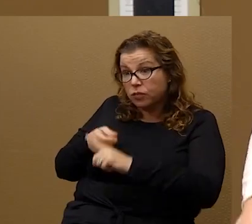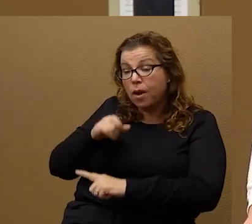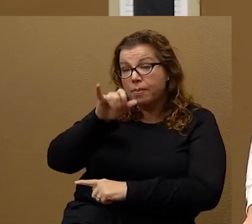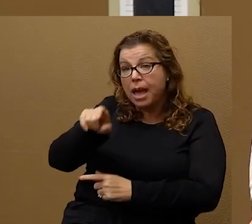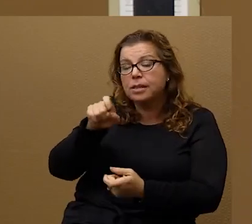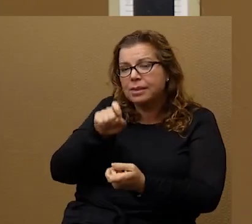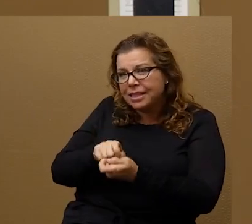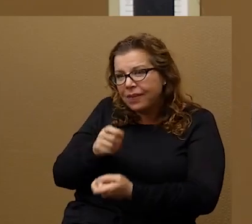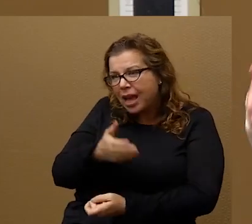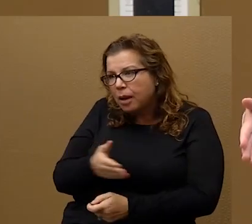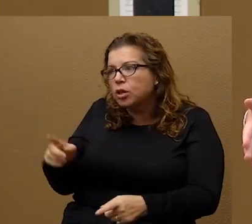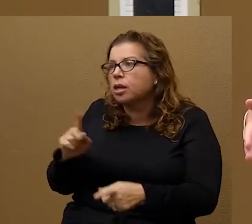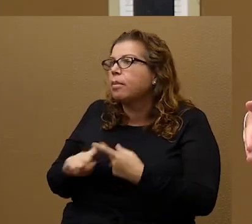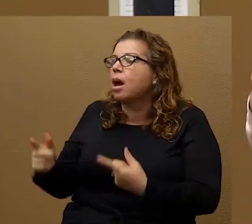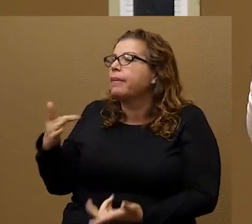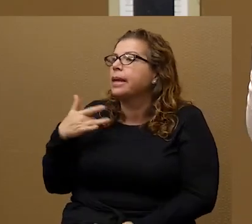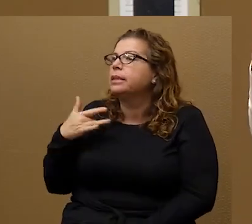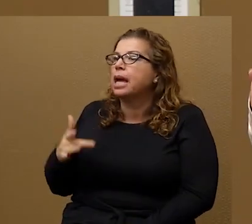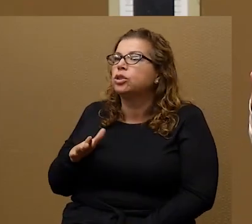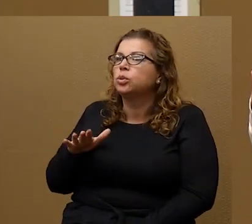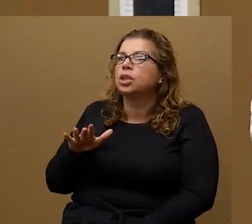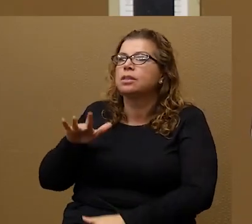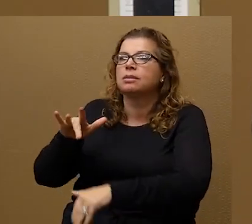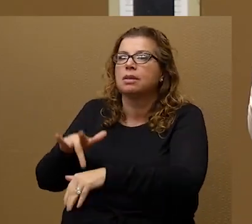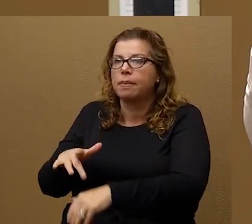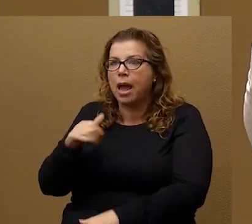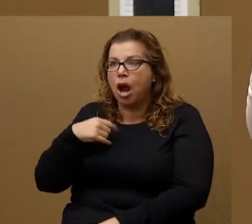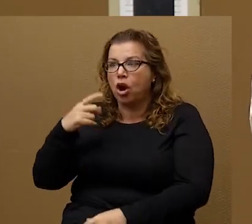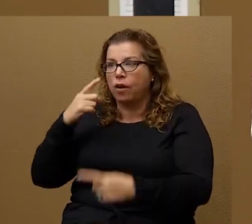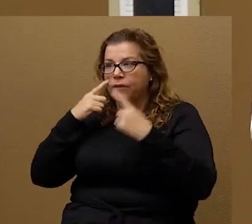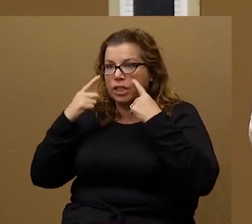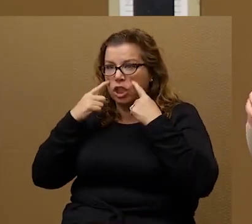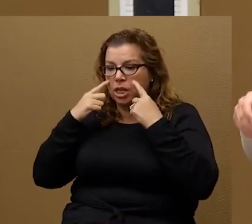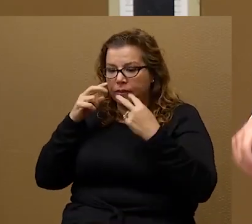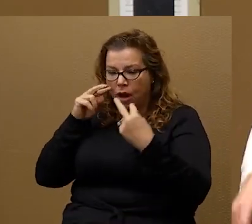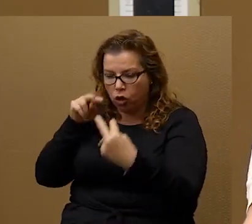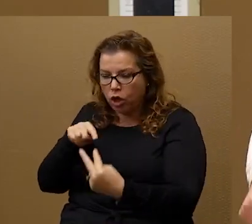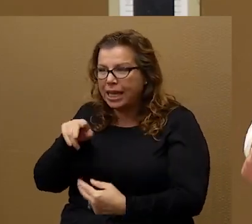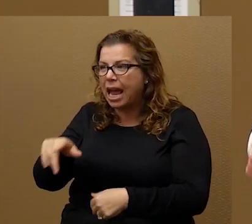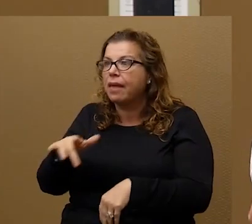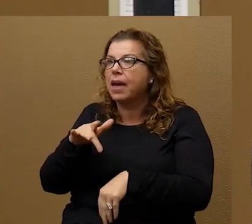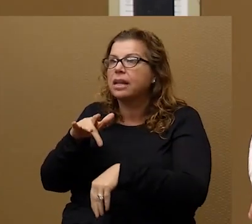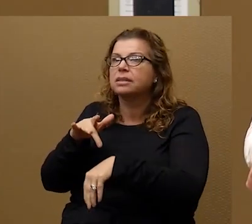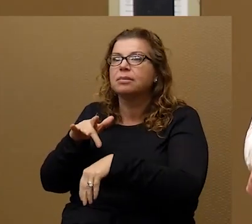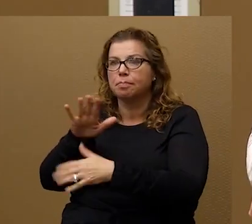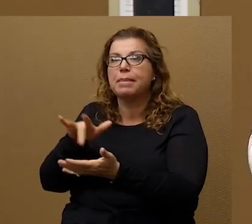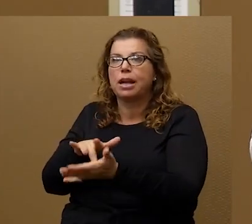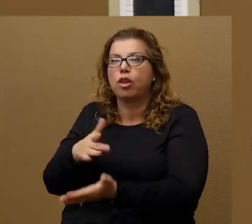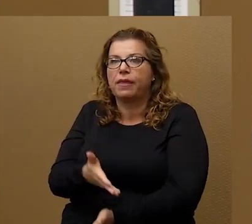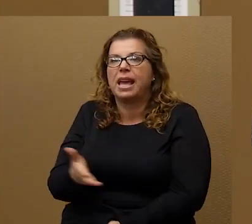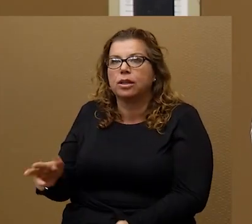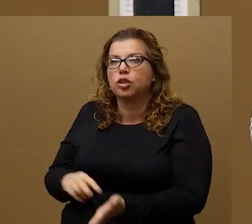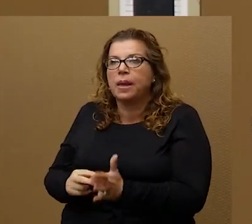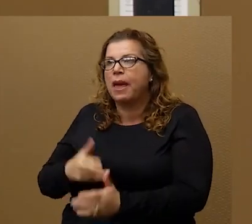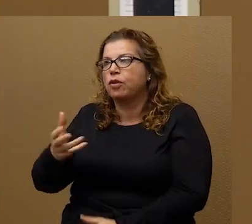object. It's just, you know, what their line of vision is or something they're always going for